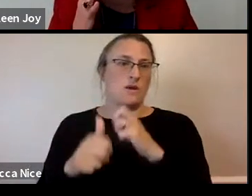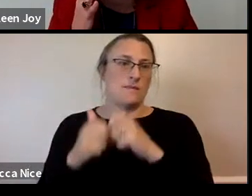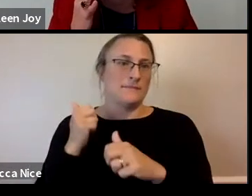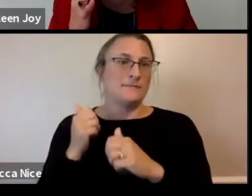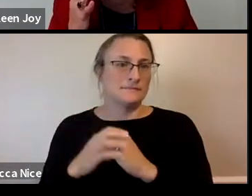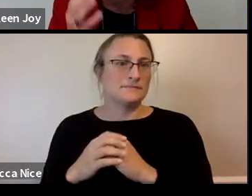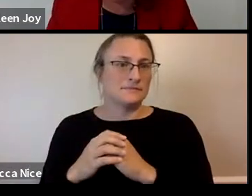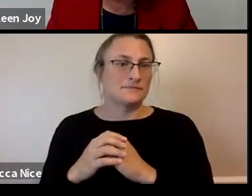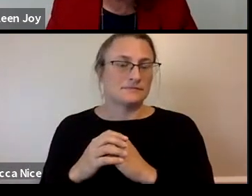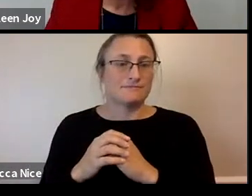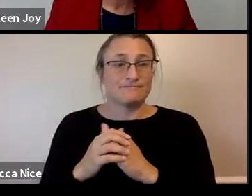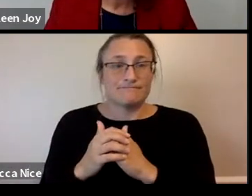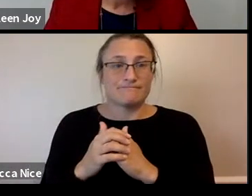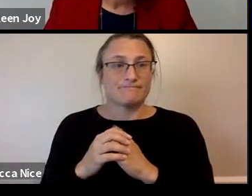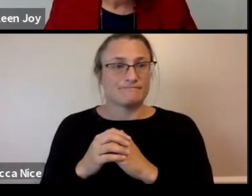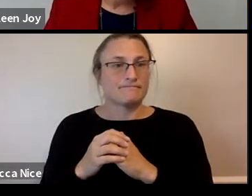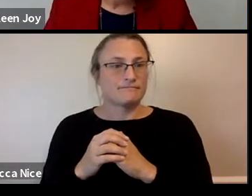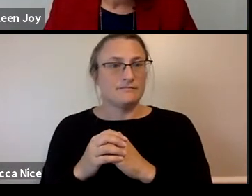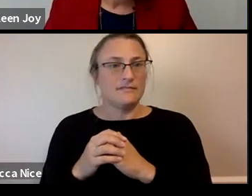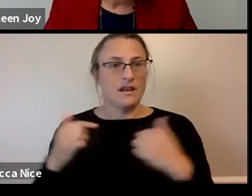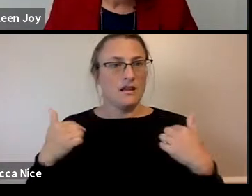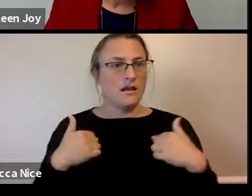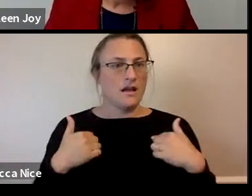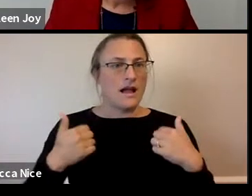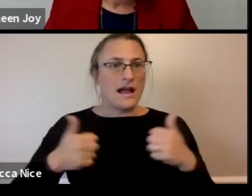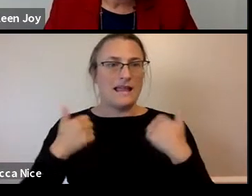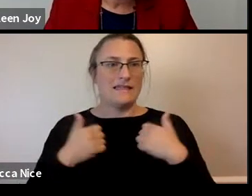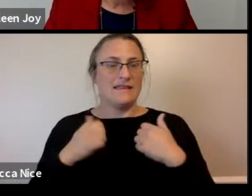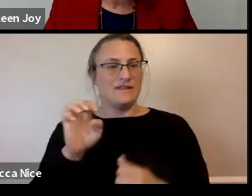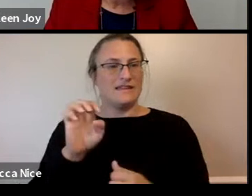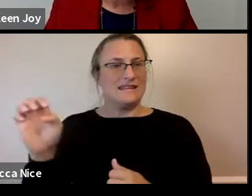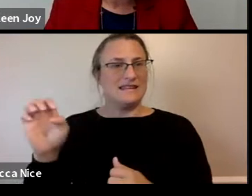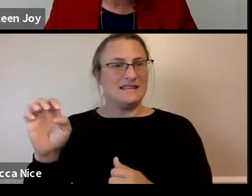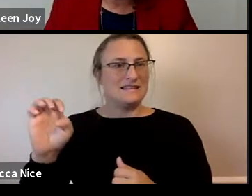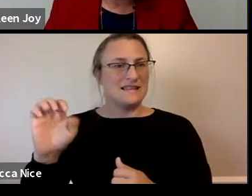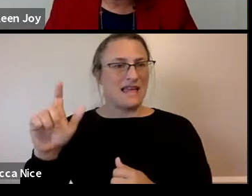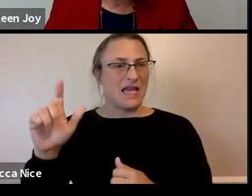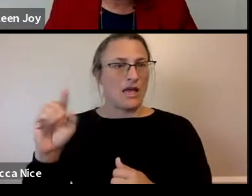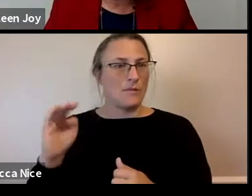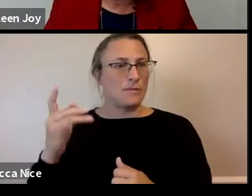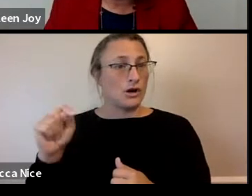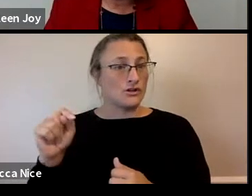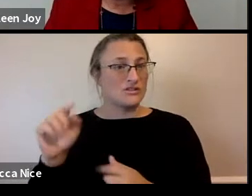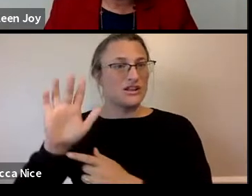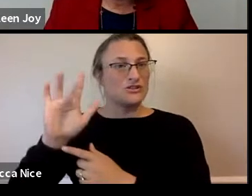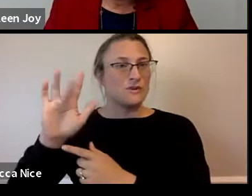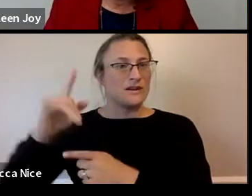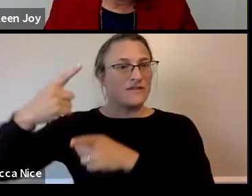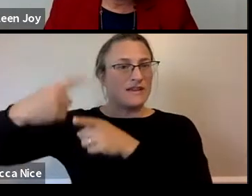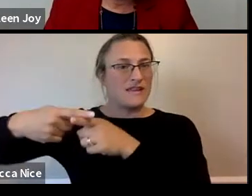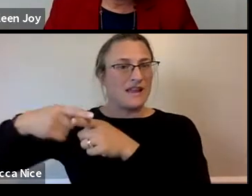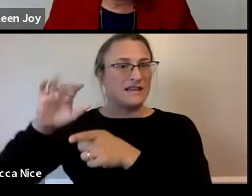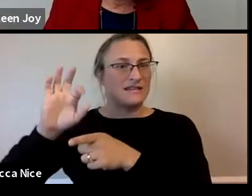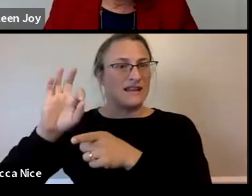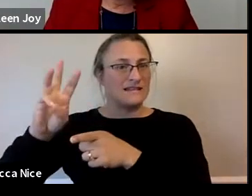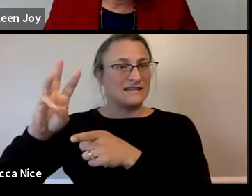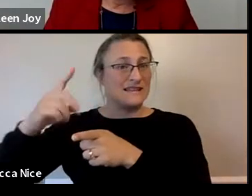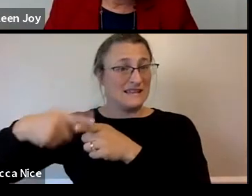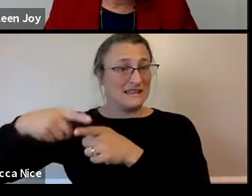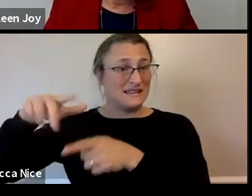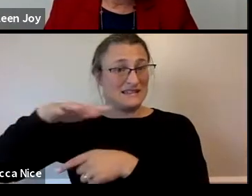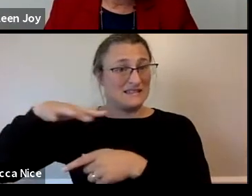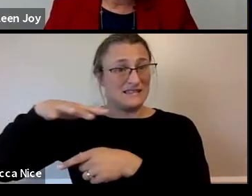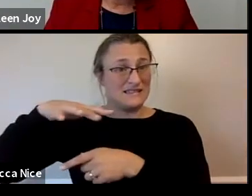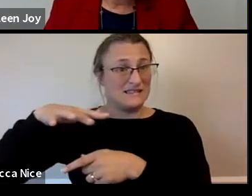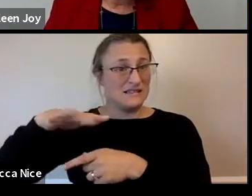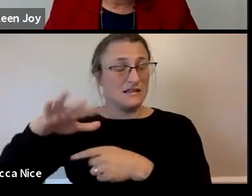outlined. As somebody who lives in East Elmhurst, I live on 25th Avenue and 96th Street. This would